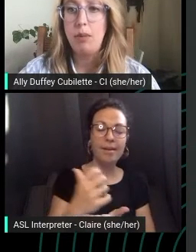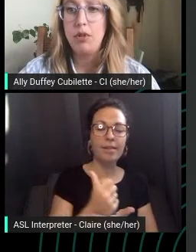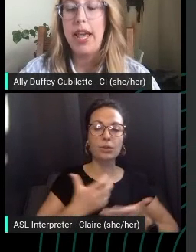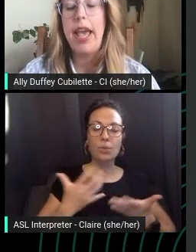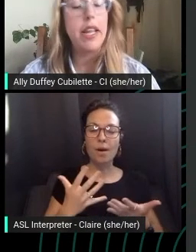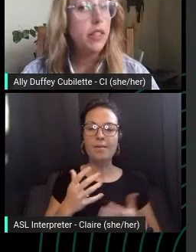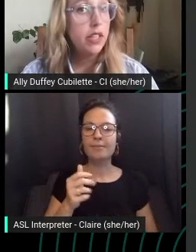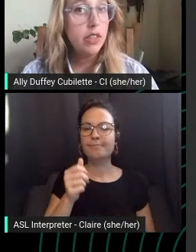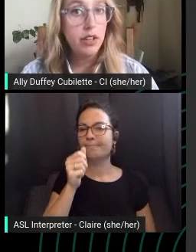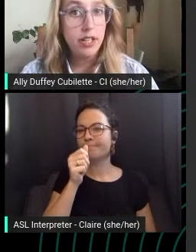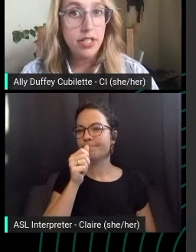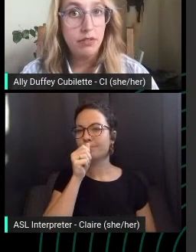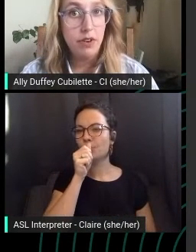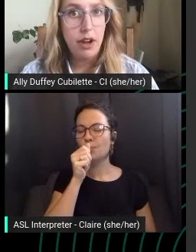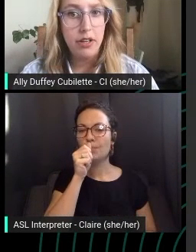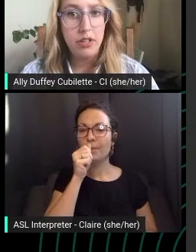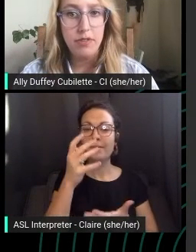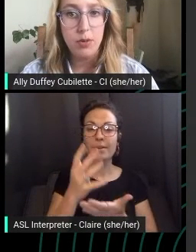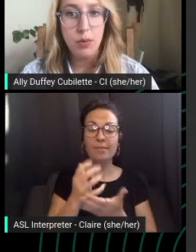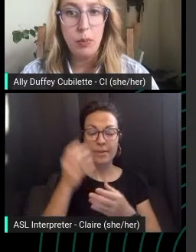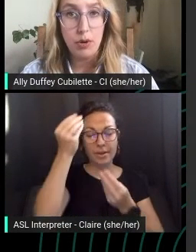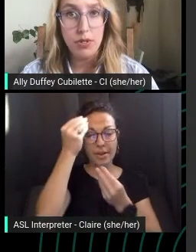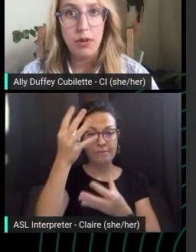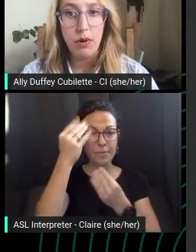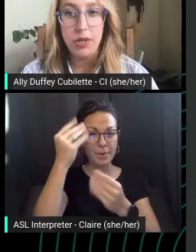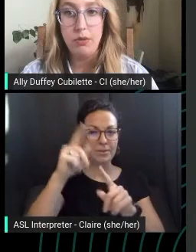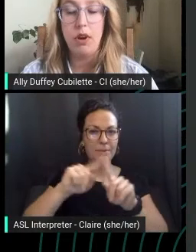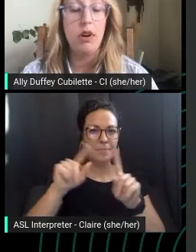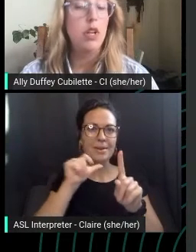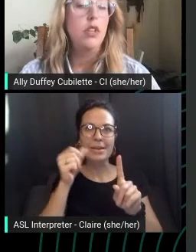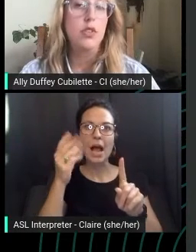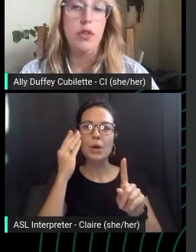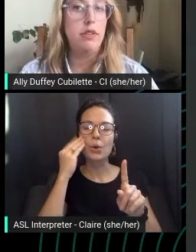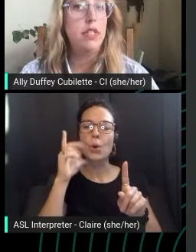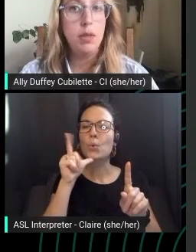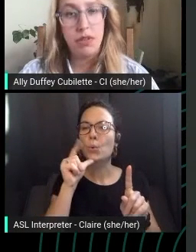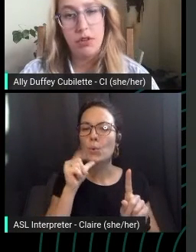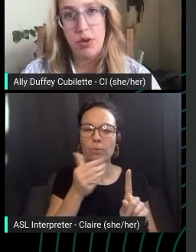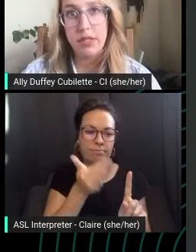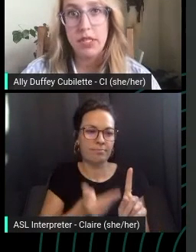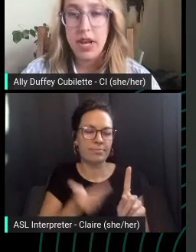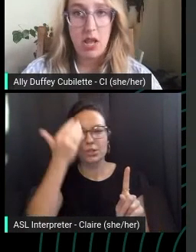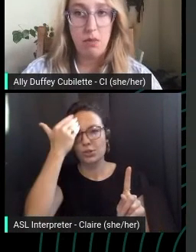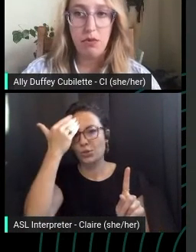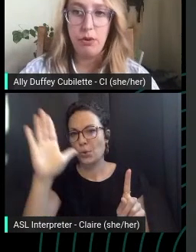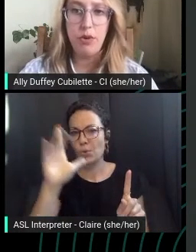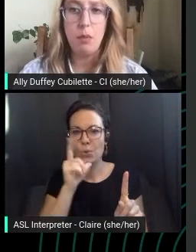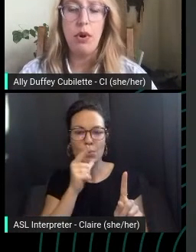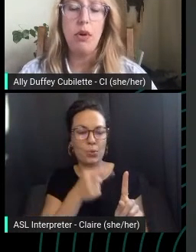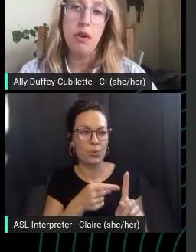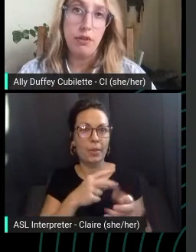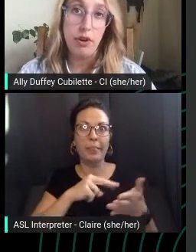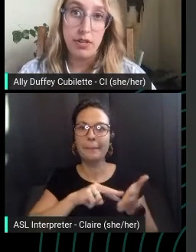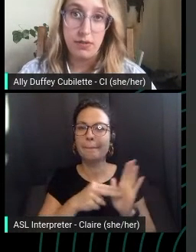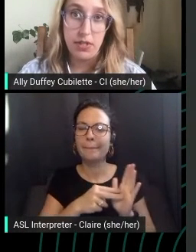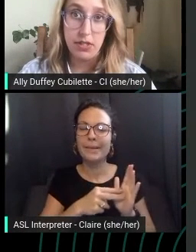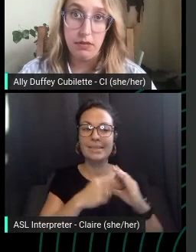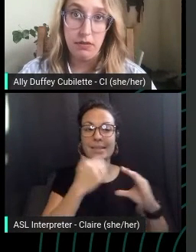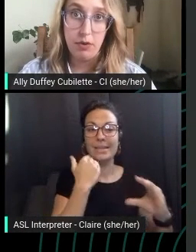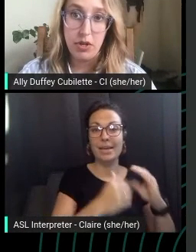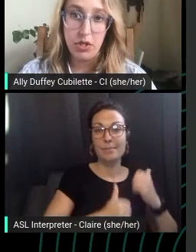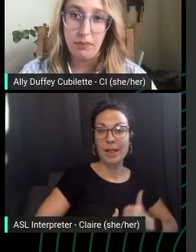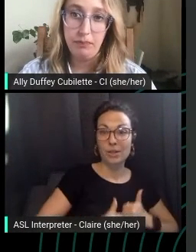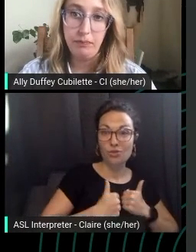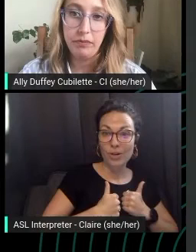aren't capturing anything that could identify an individual person or user. So that's email address, name, phone number, or other kinds of